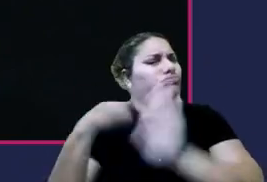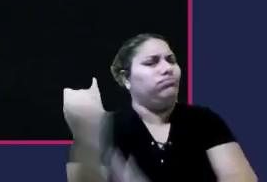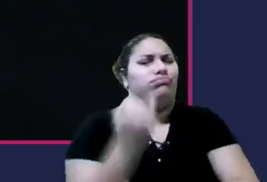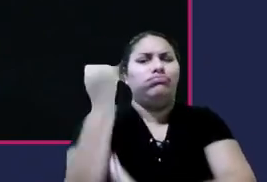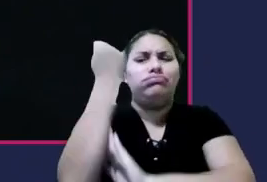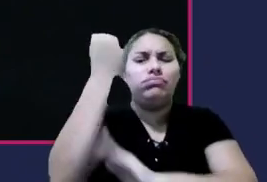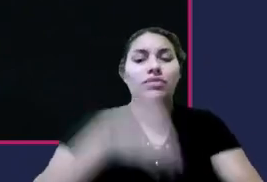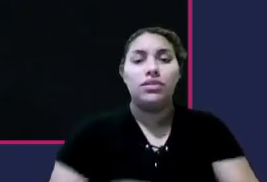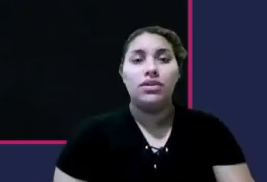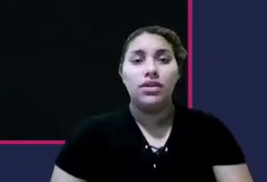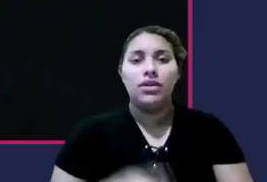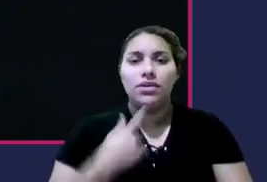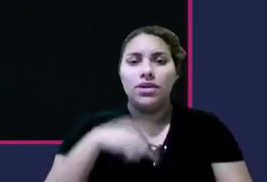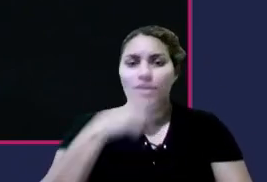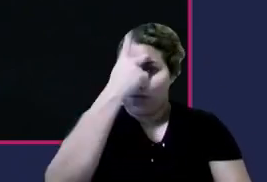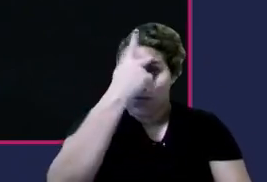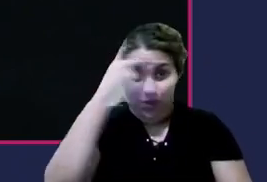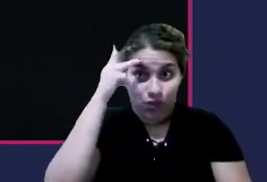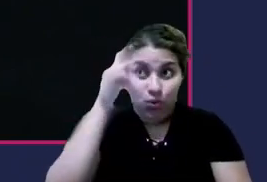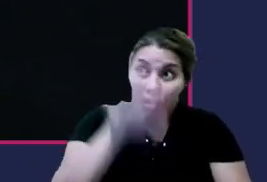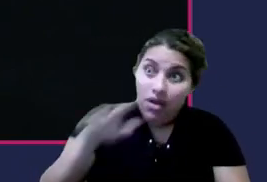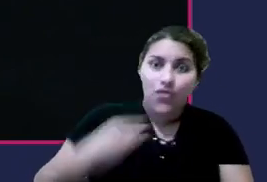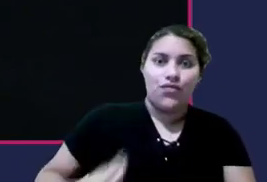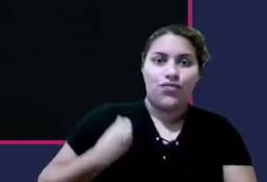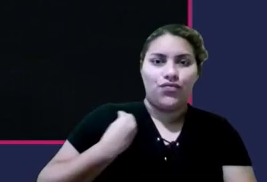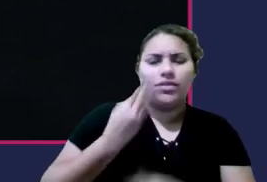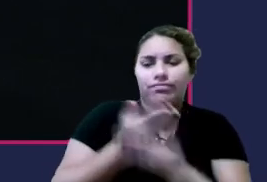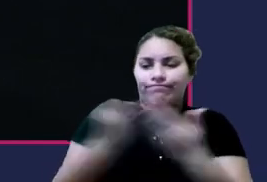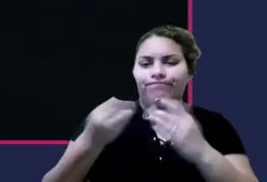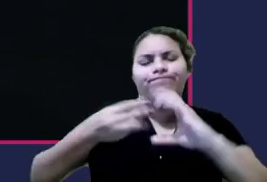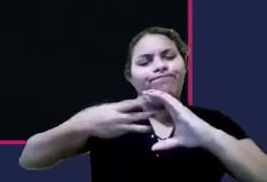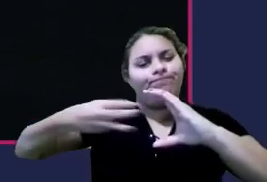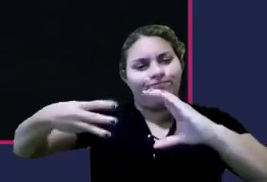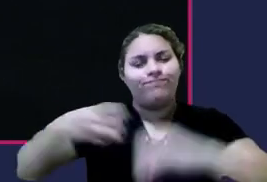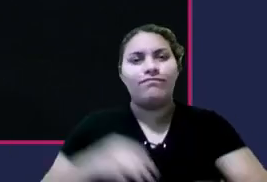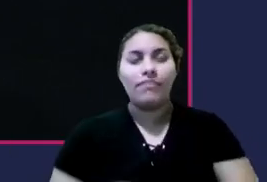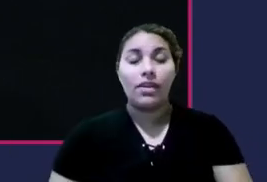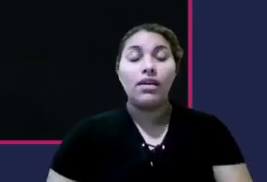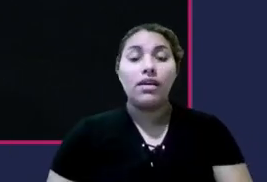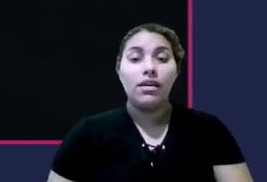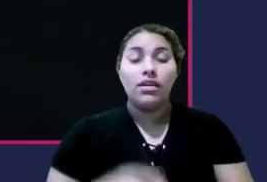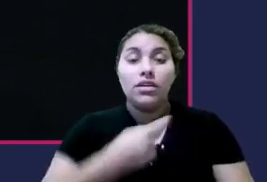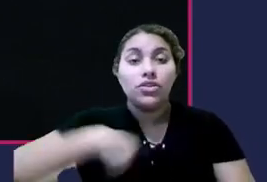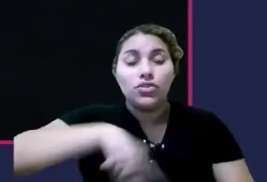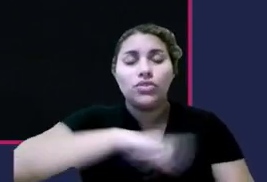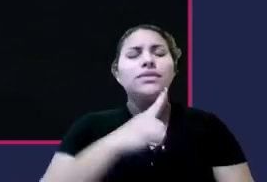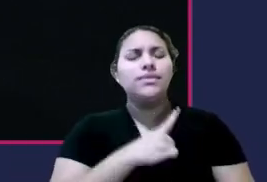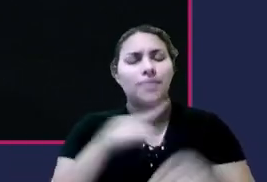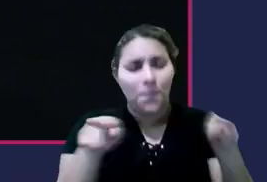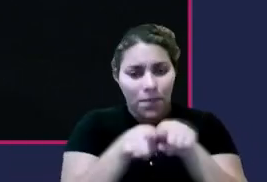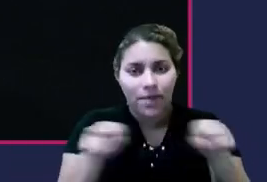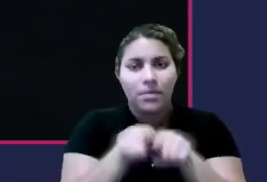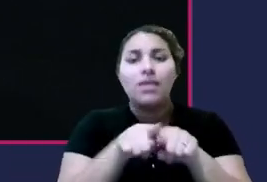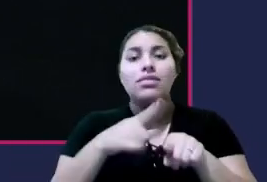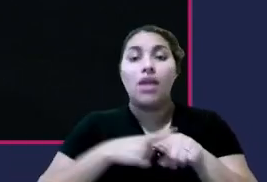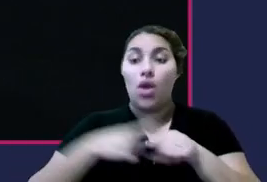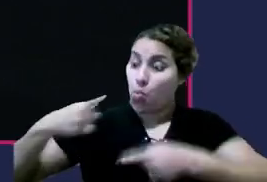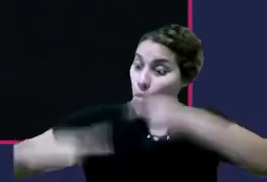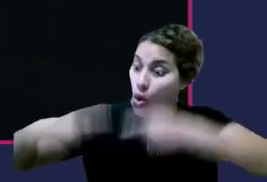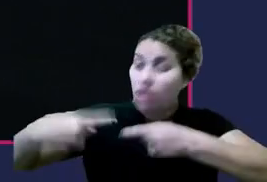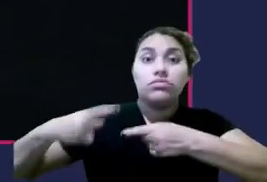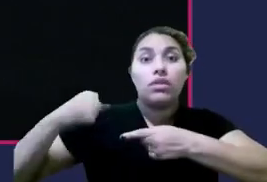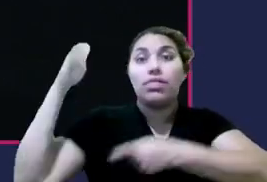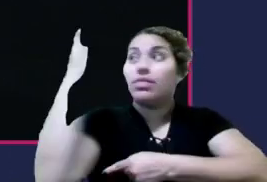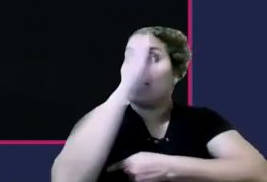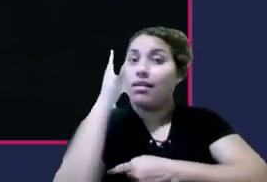file these bills, which are so, so important for the lives of people with rare diseases. We also have